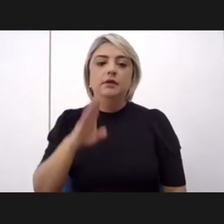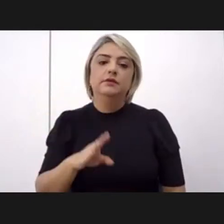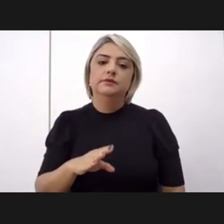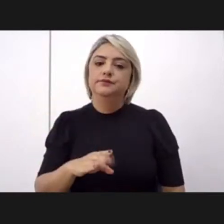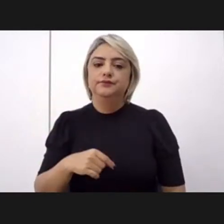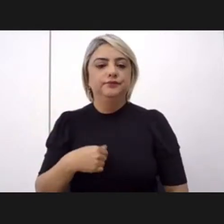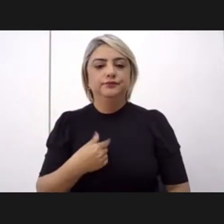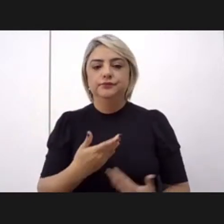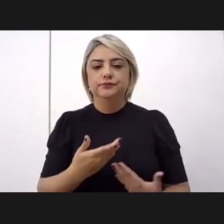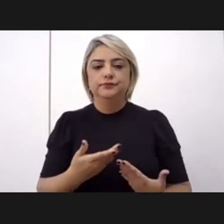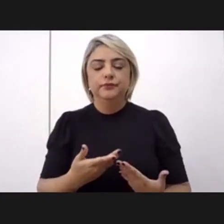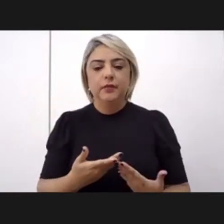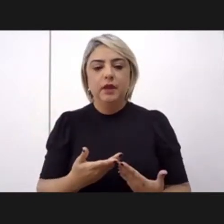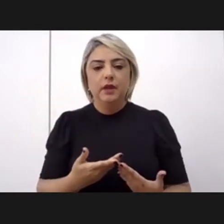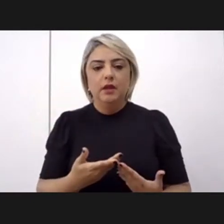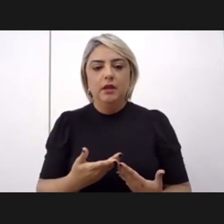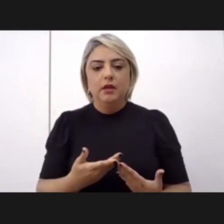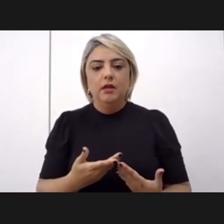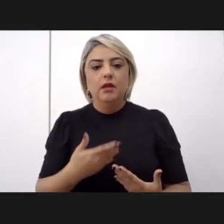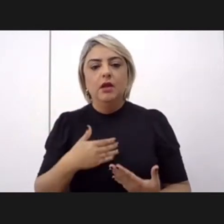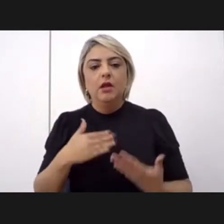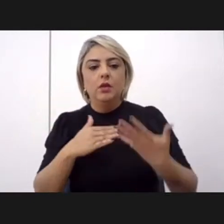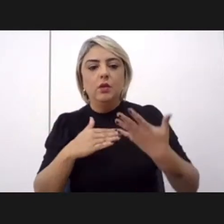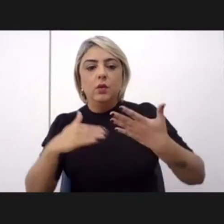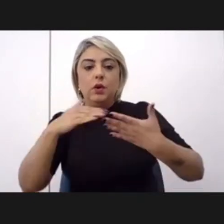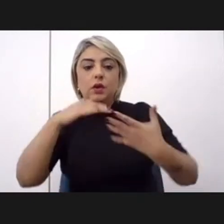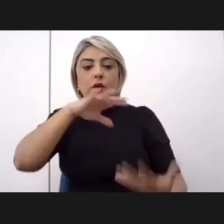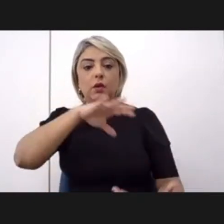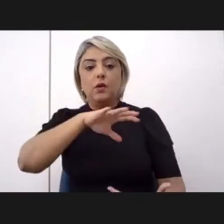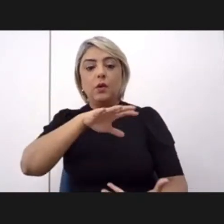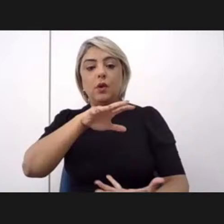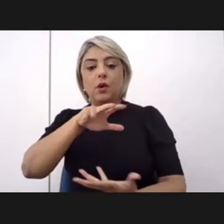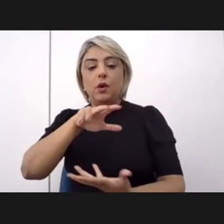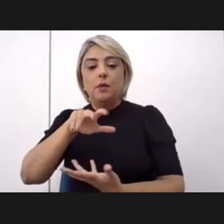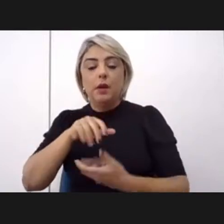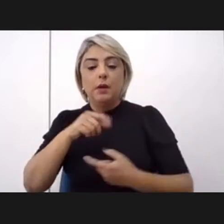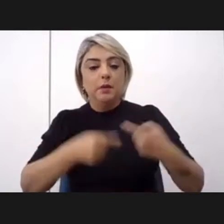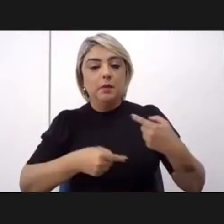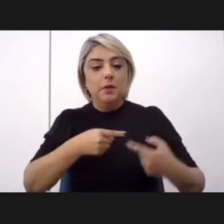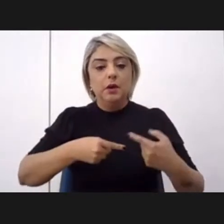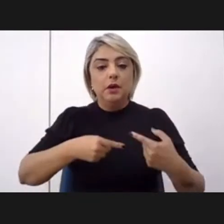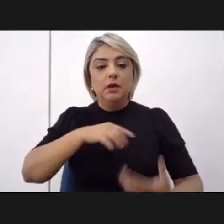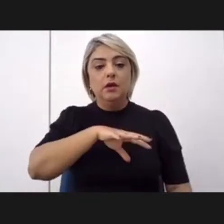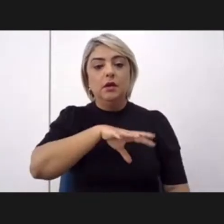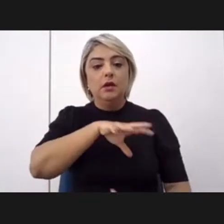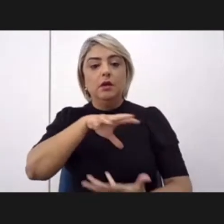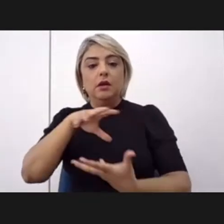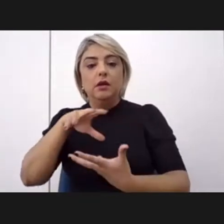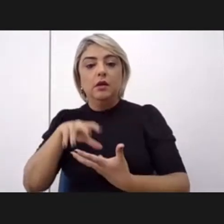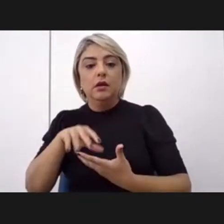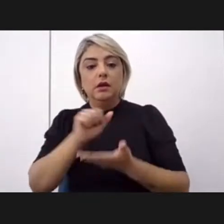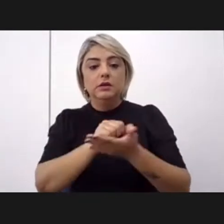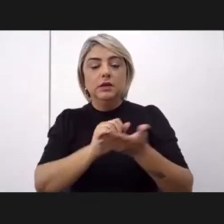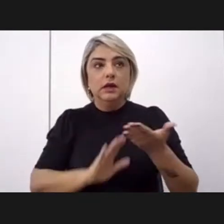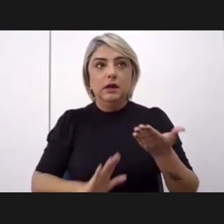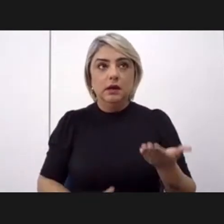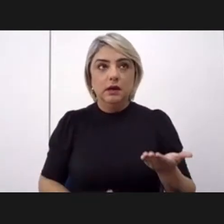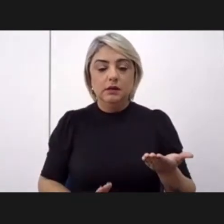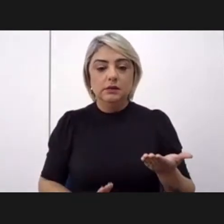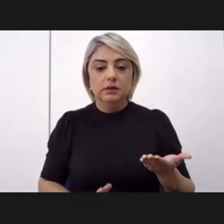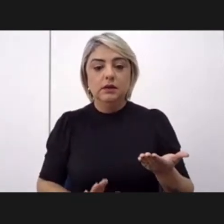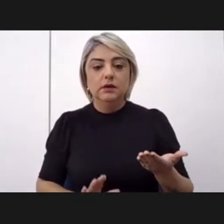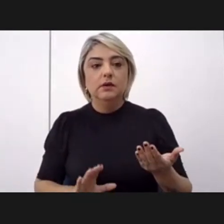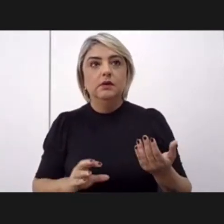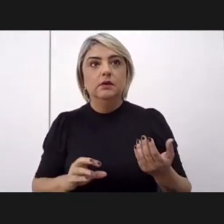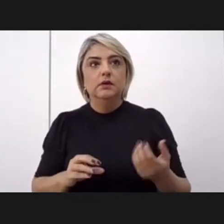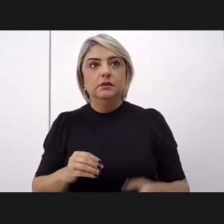global policies from the perspective of public action in France. And we are very happy to have